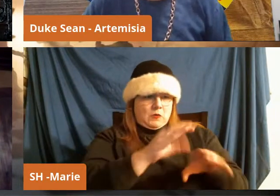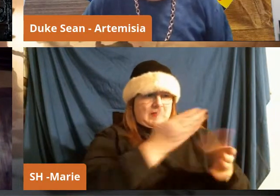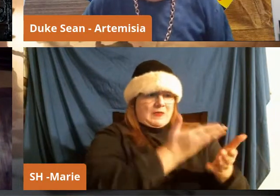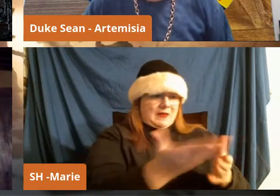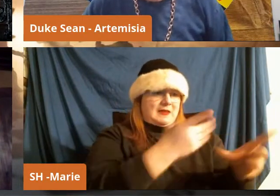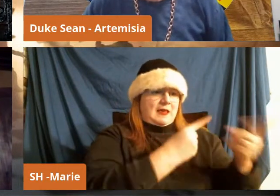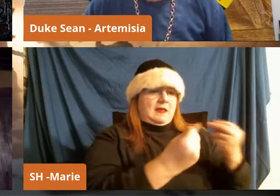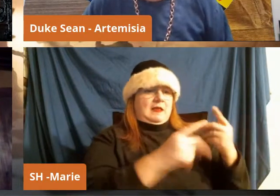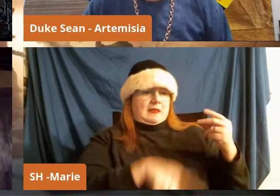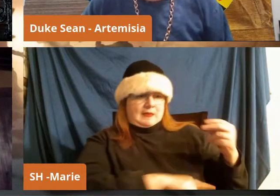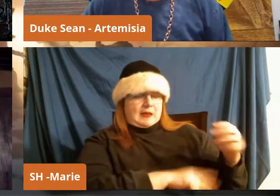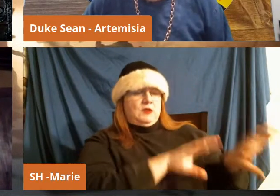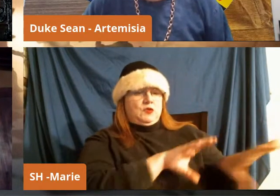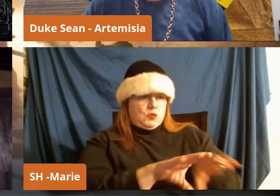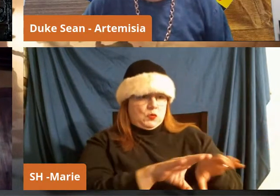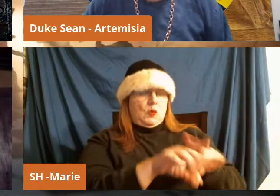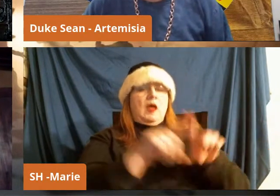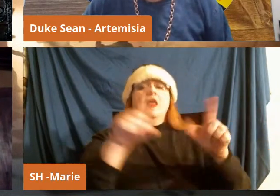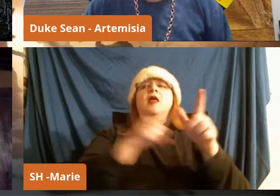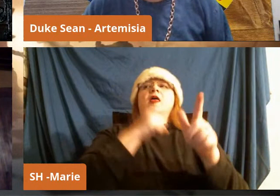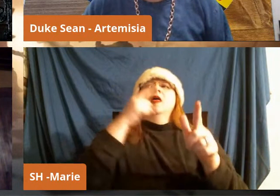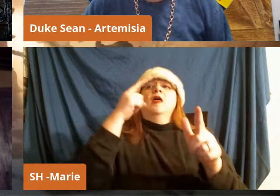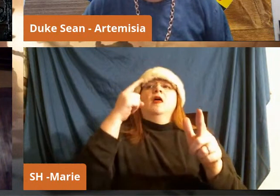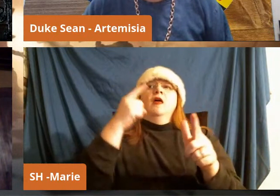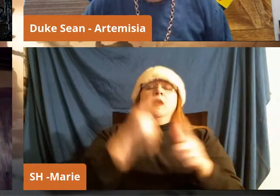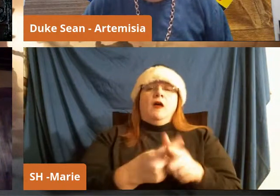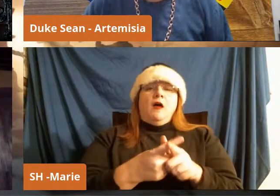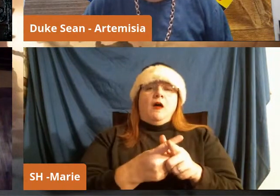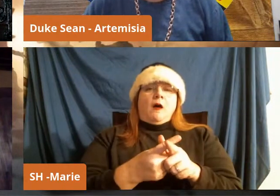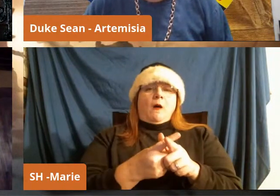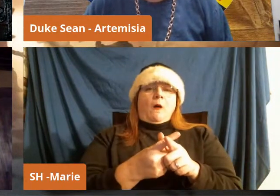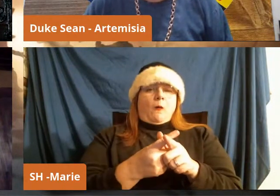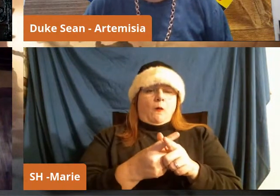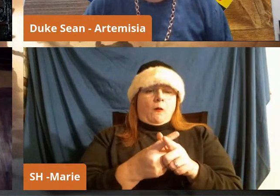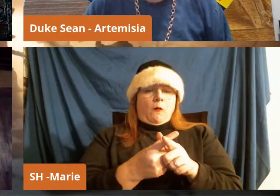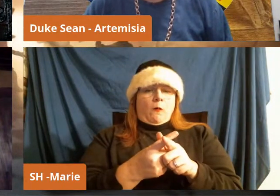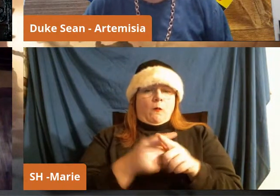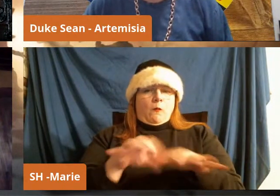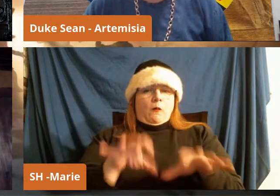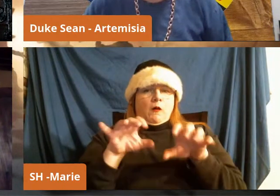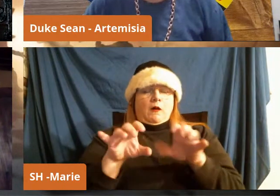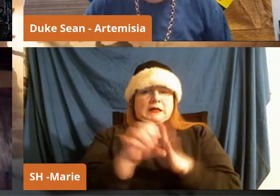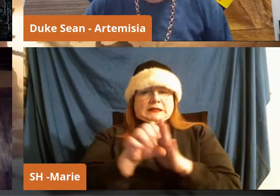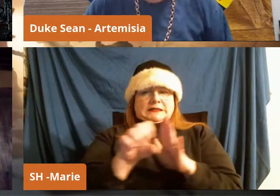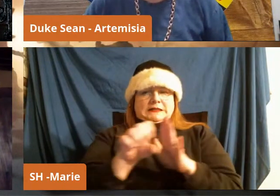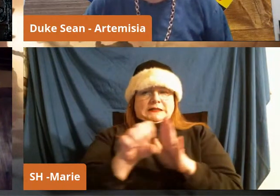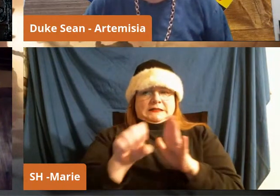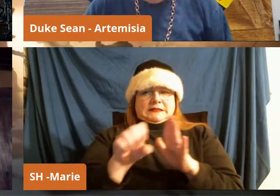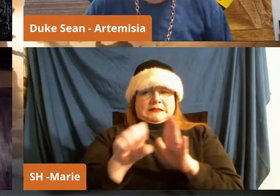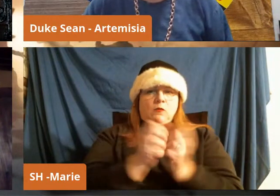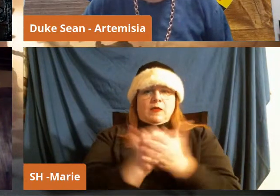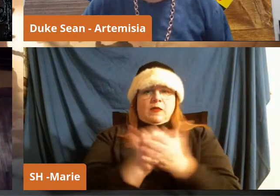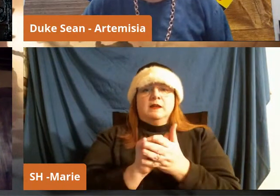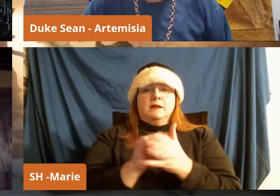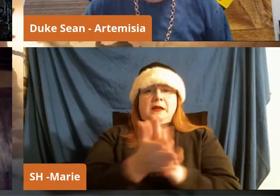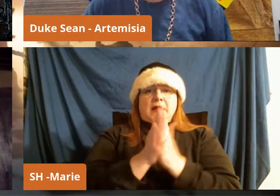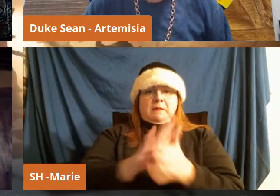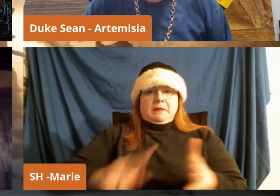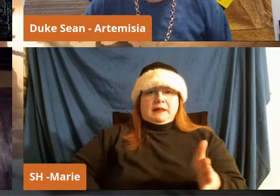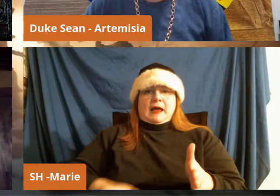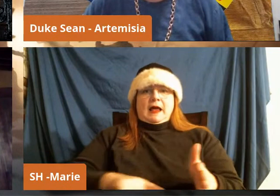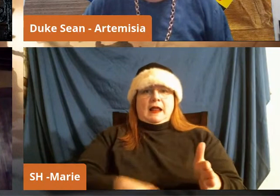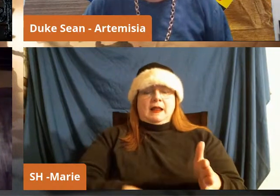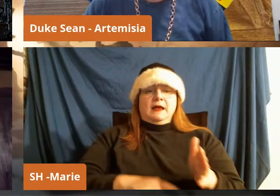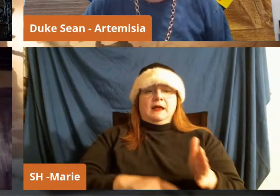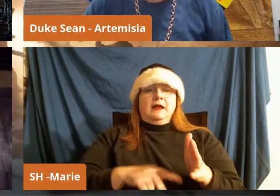do, and then the trappings of state that go along with being knightly